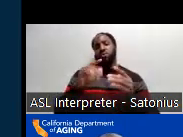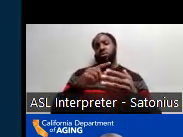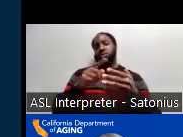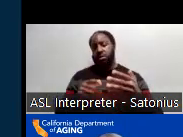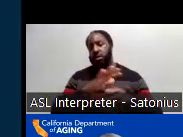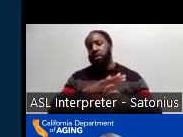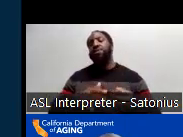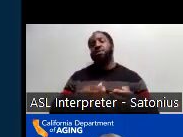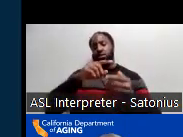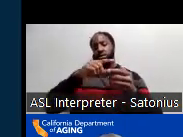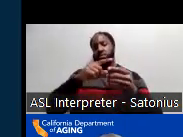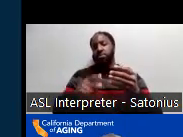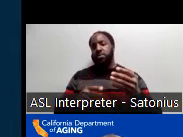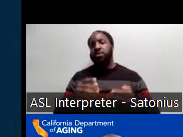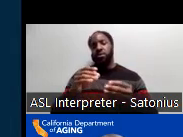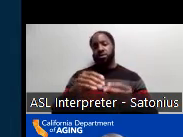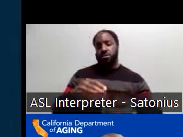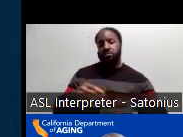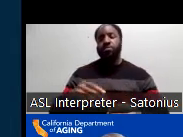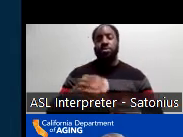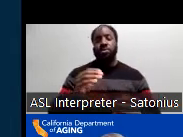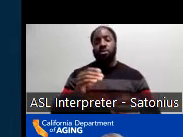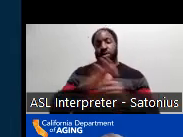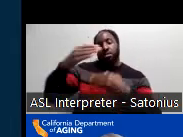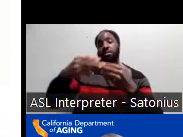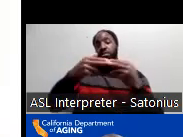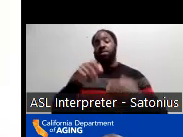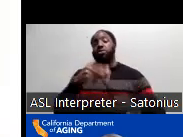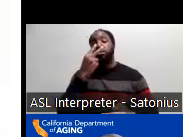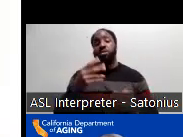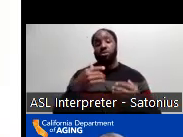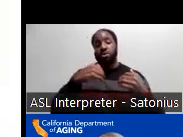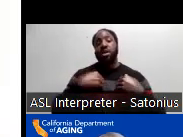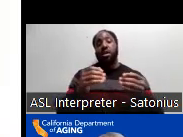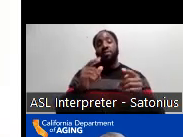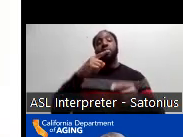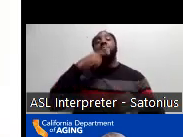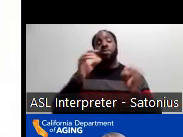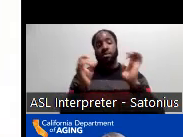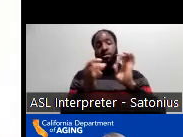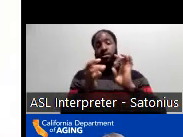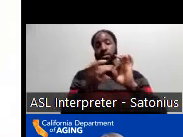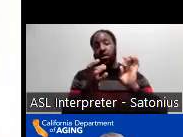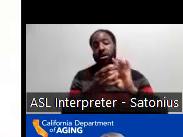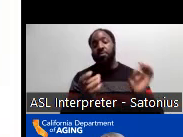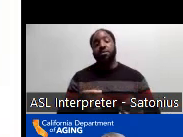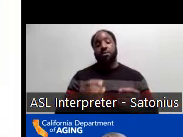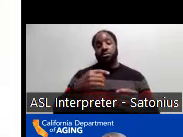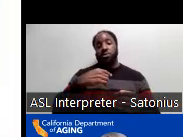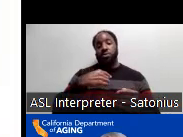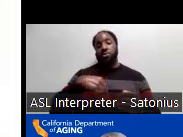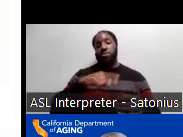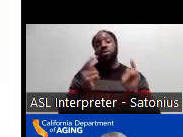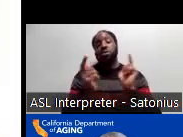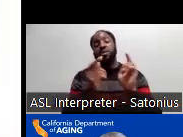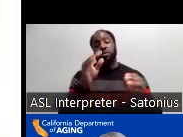line. On our next slide, you will see that we have public comments on our, we are meeting via